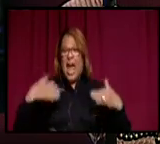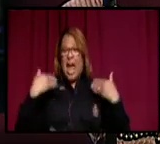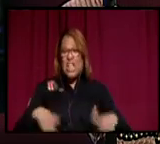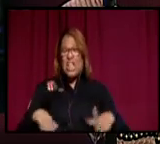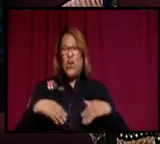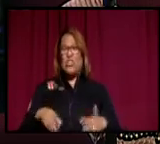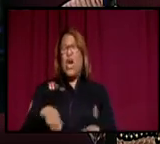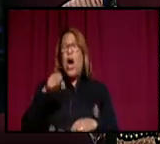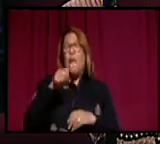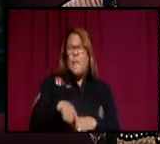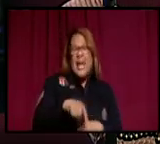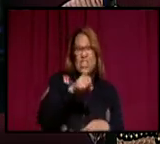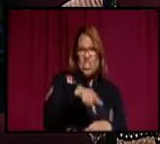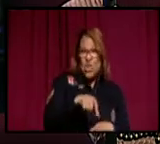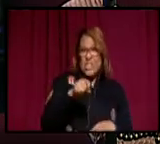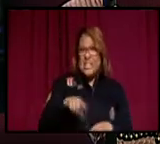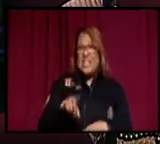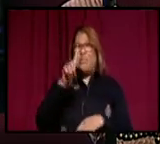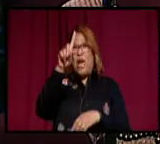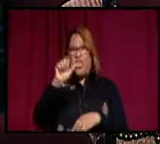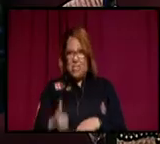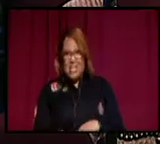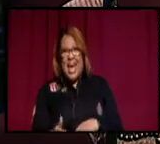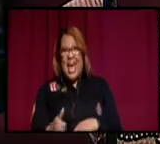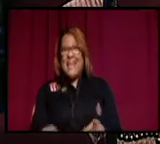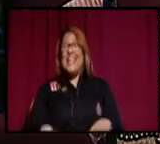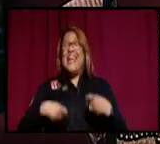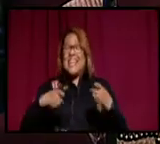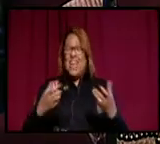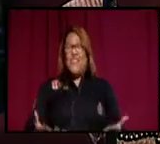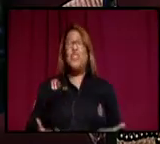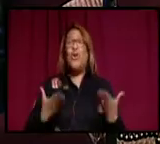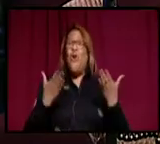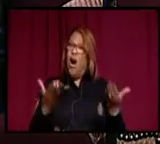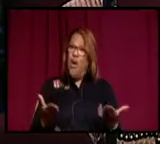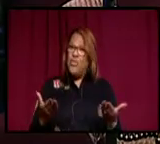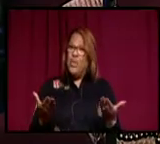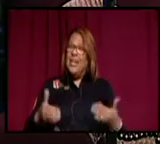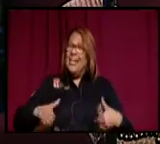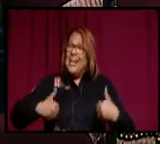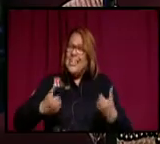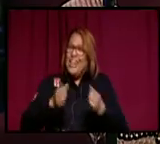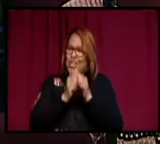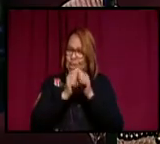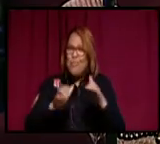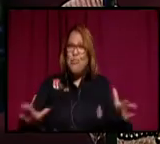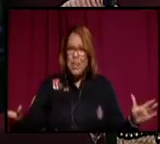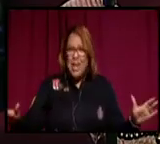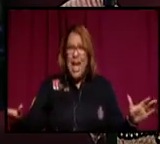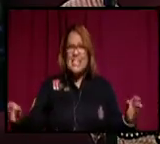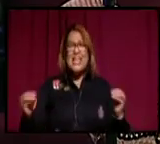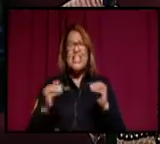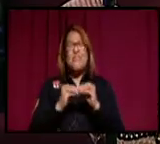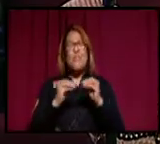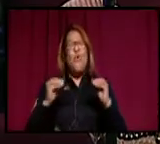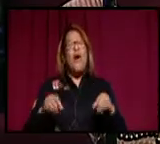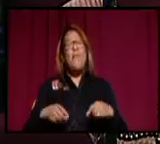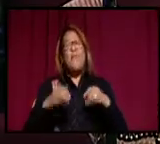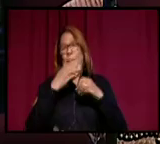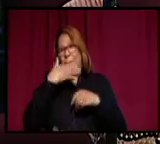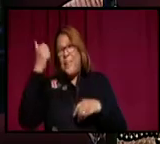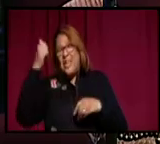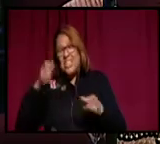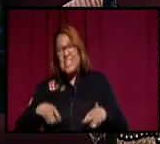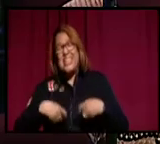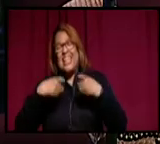your seeds. Sow your, pay your tithes. Give in your offering. That's how you're going to be blessed. It's more blessed to give than it